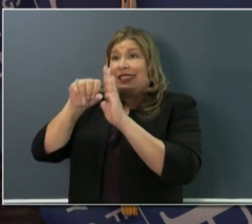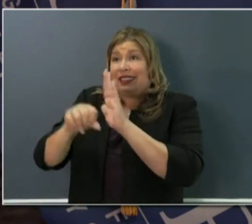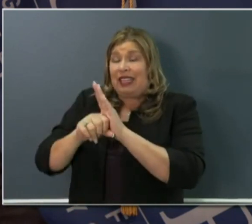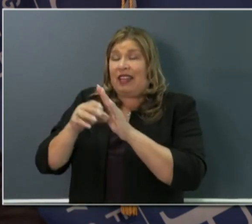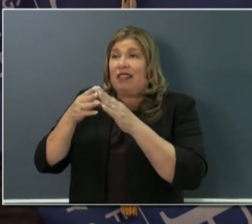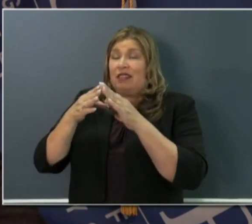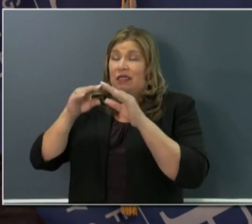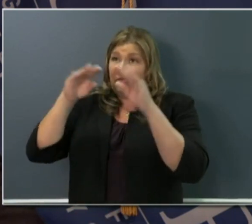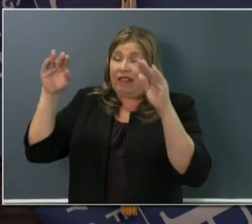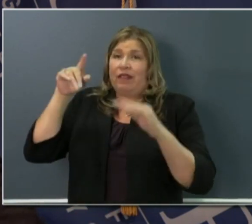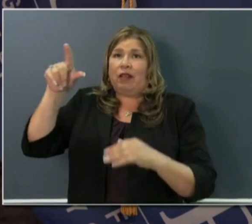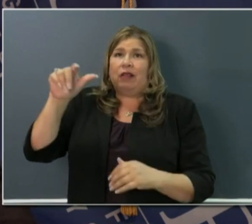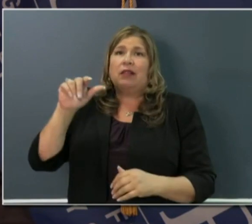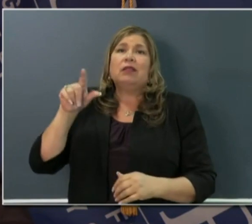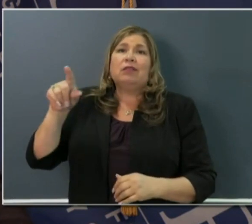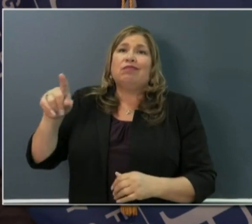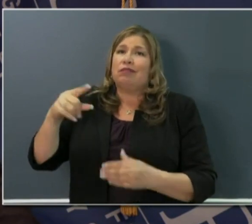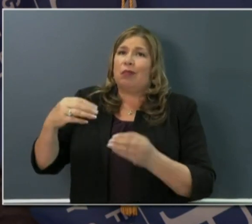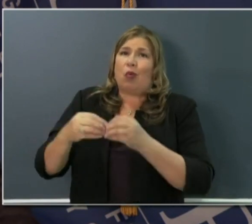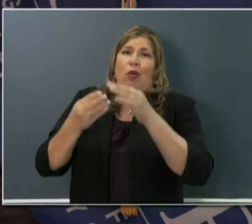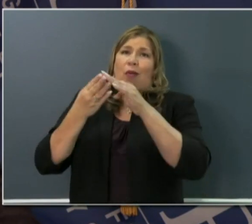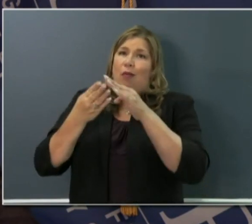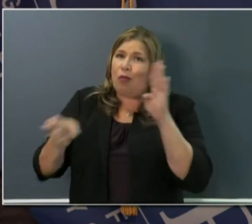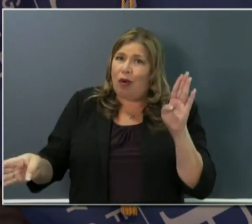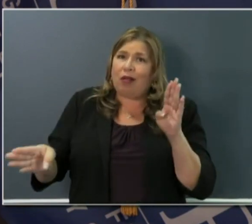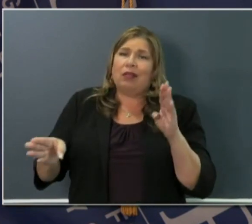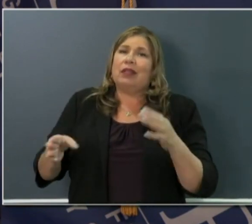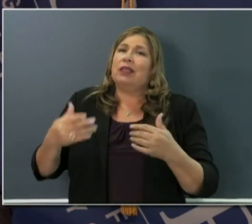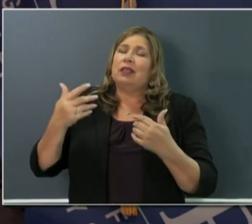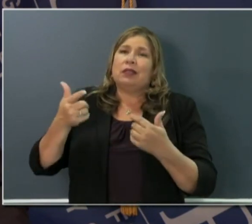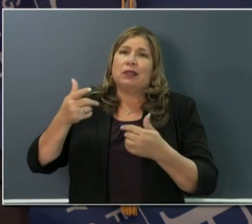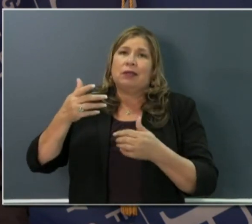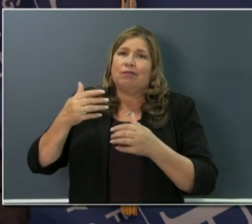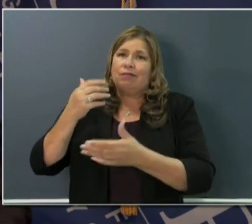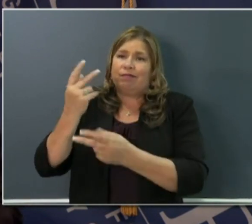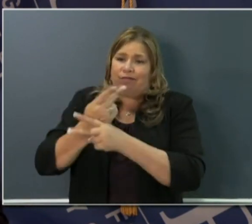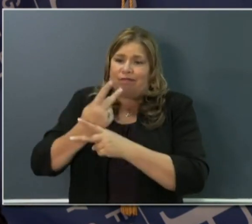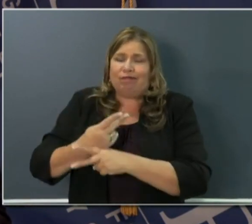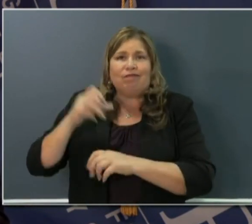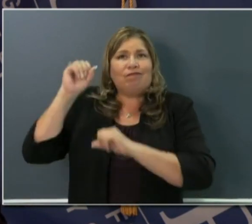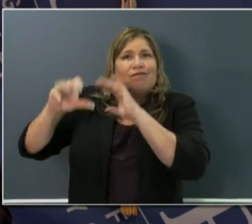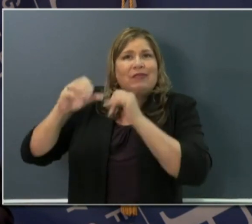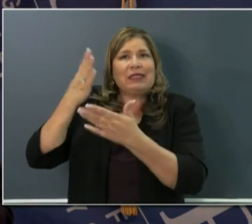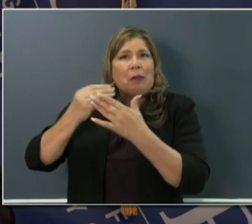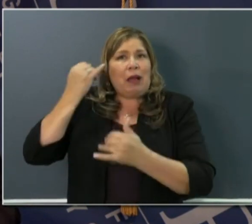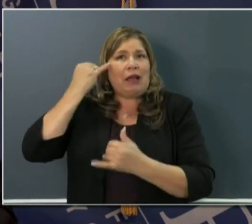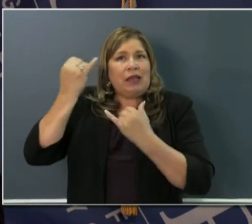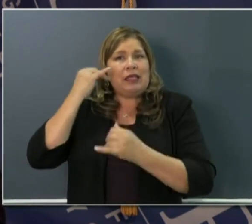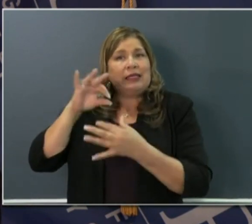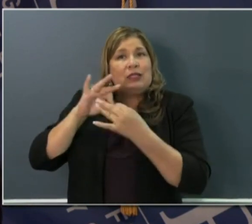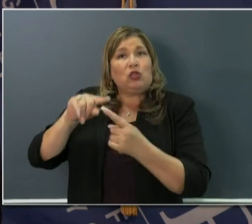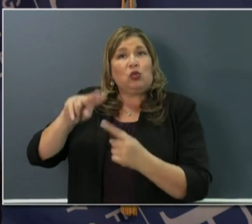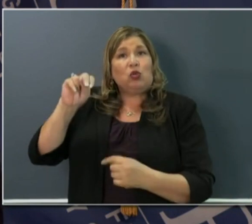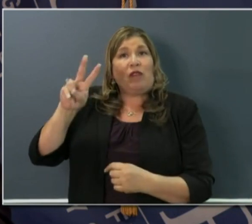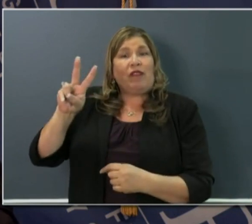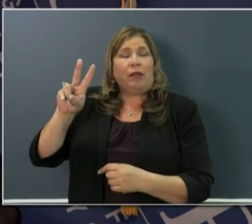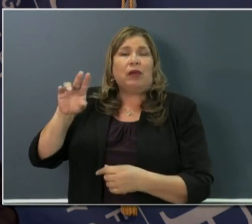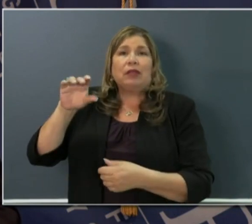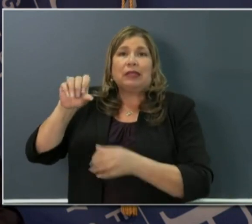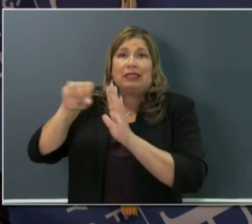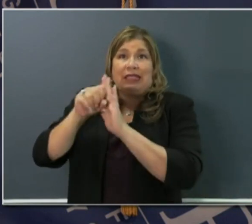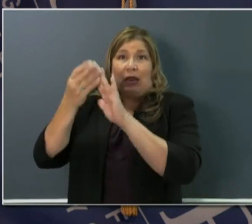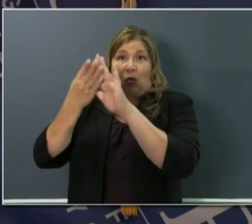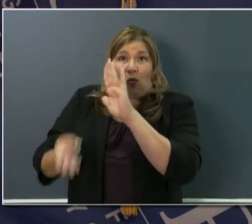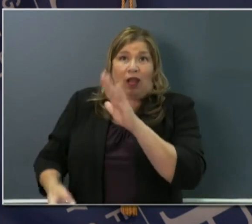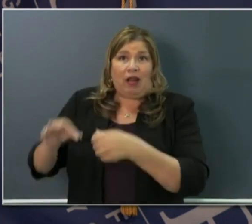scale in the November election, and we're scoping those things out, helping him resource ideas in terms of the magnitude of what that means. Of course,